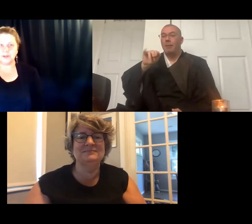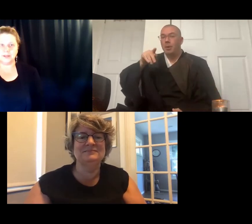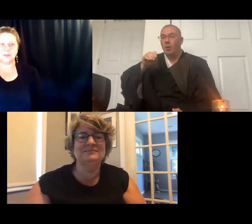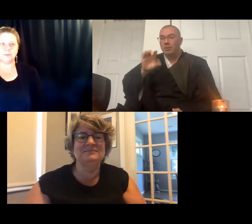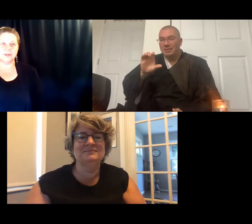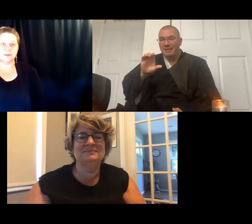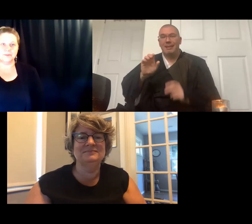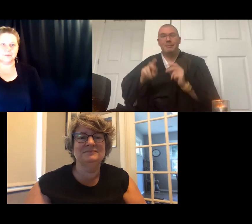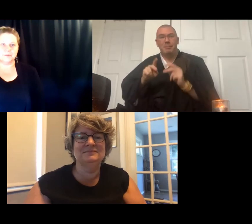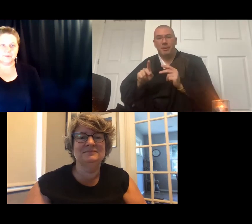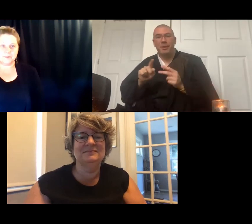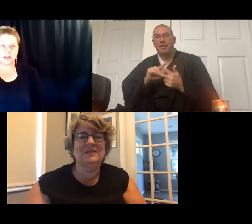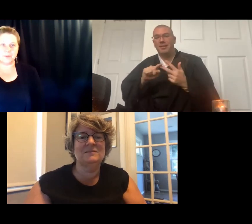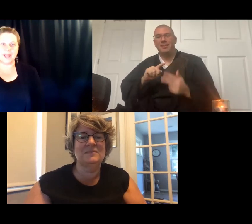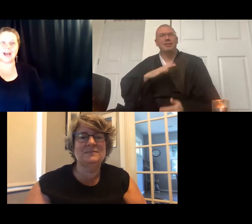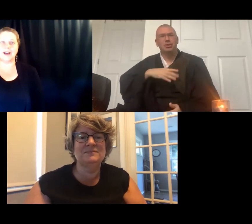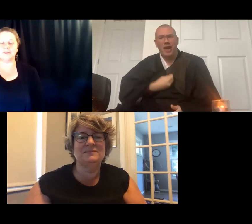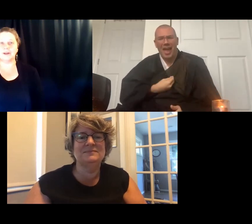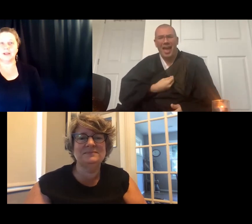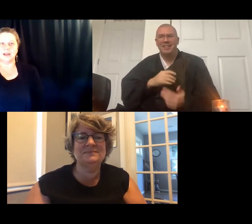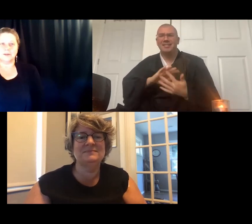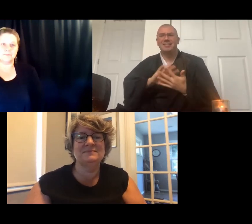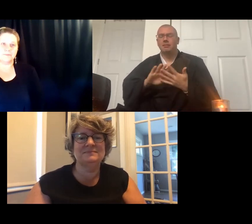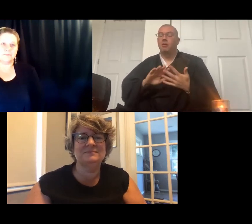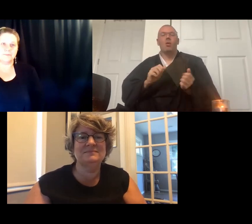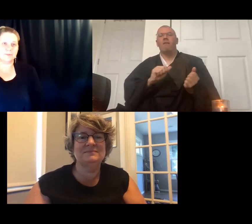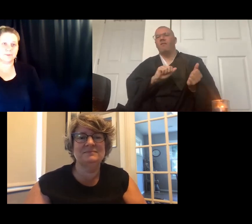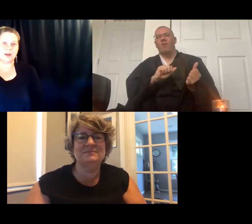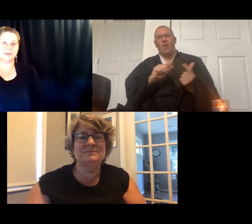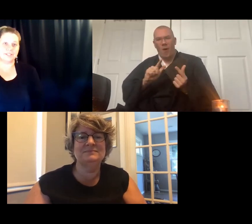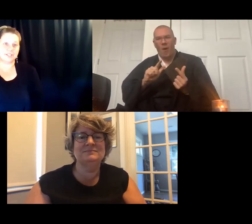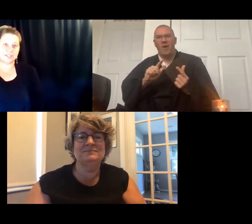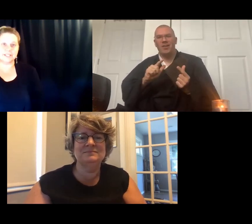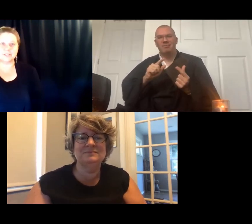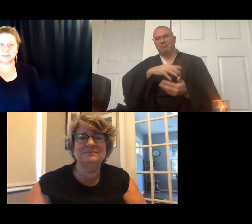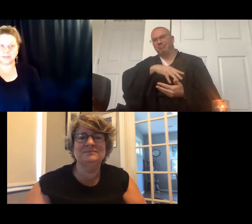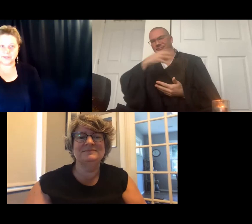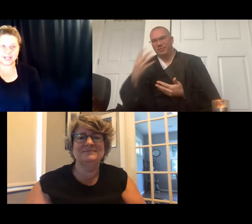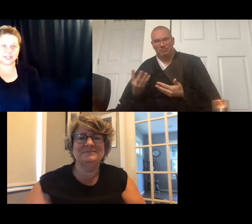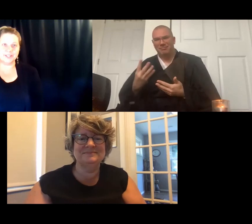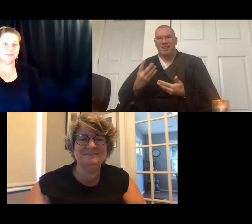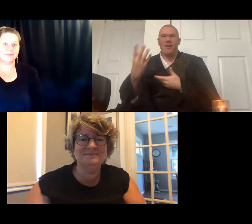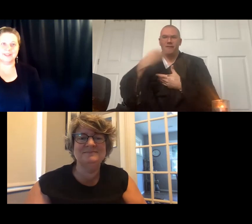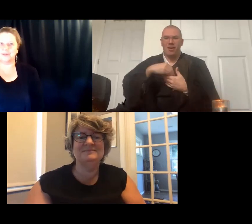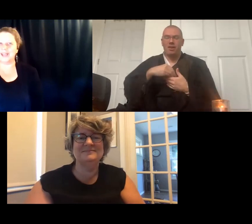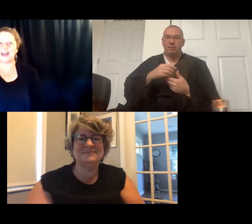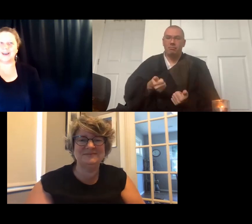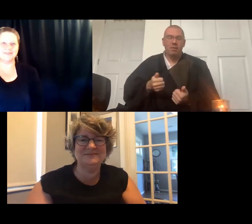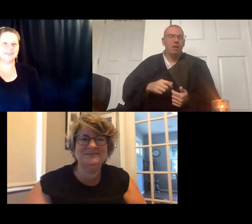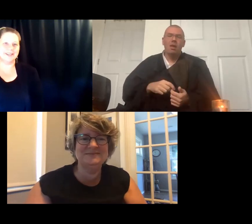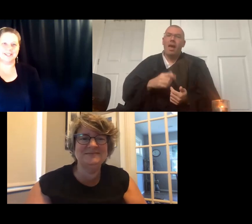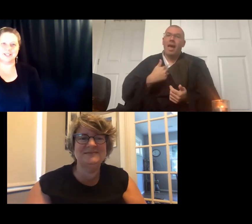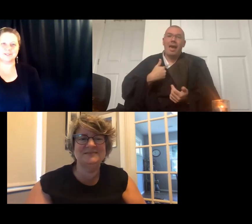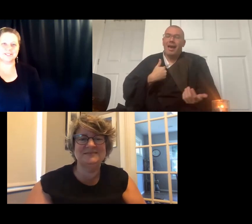LGBTQ people. We have Black, Brown, Indigenous, people of color. We